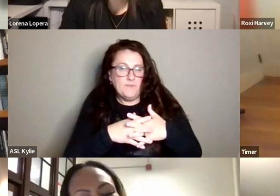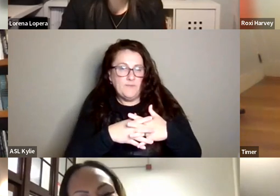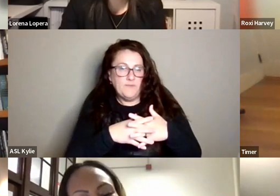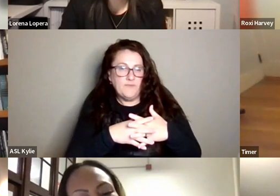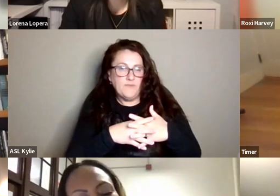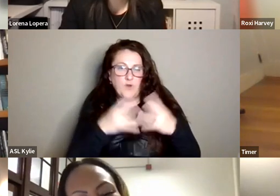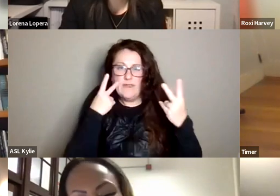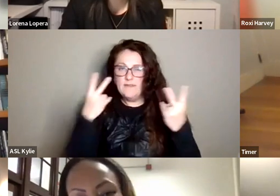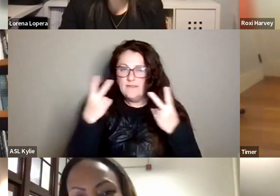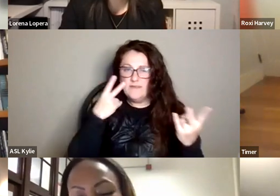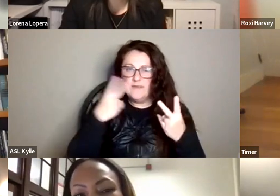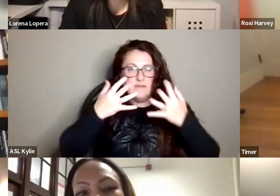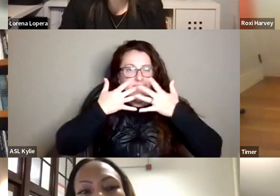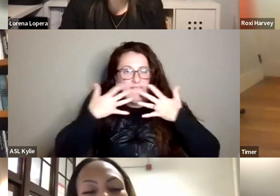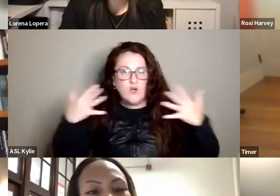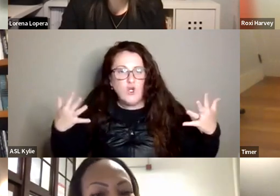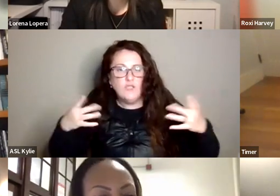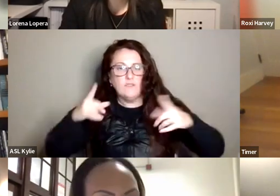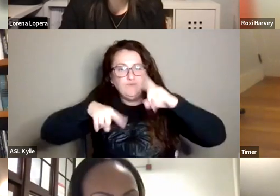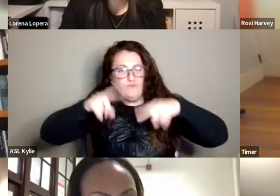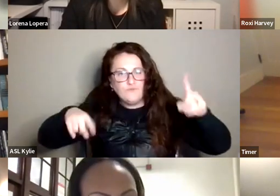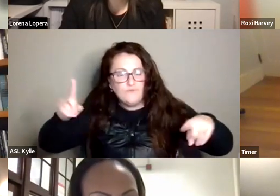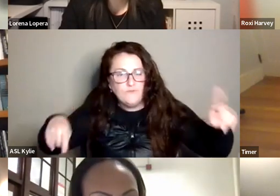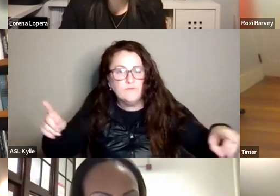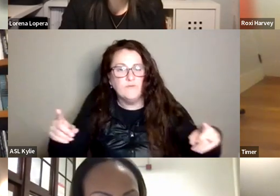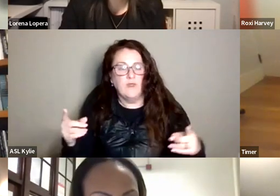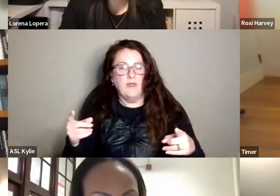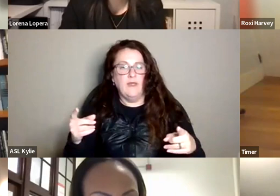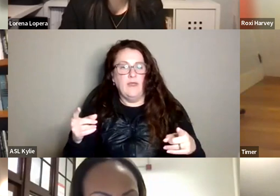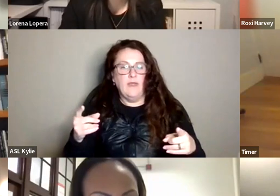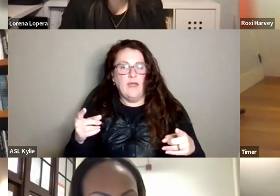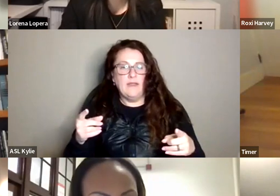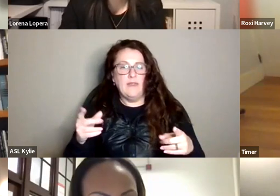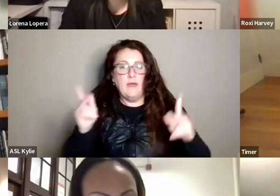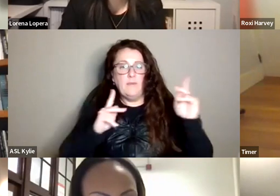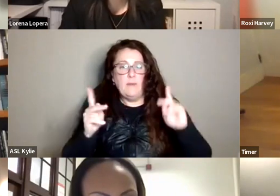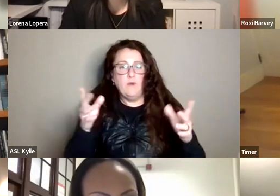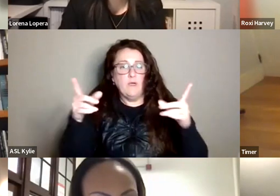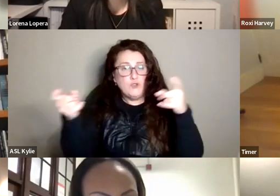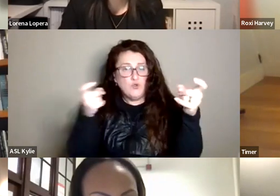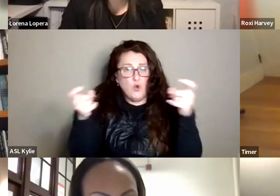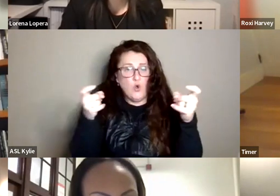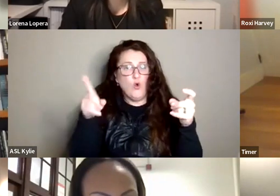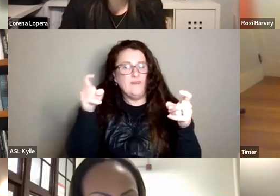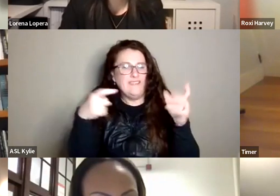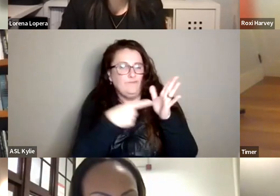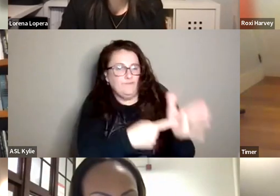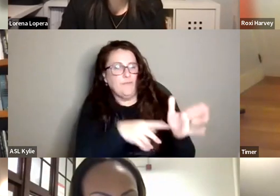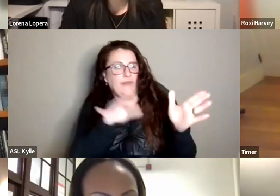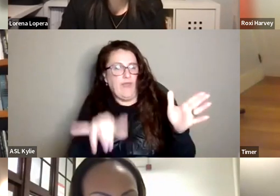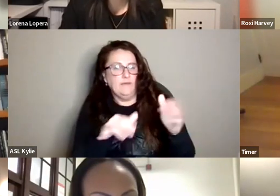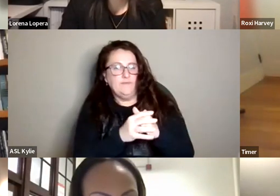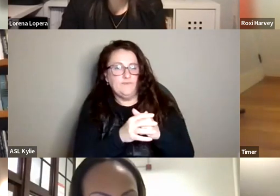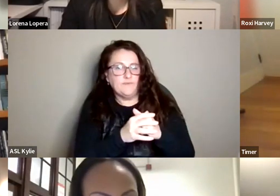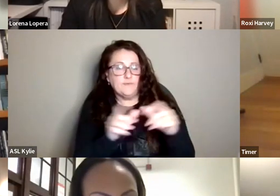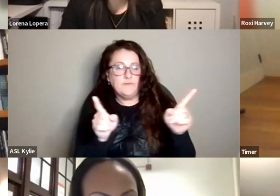reflective of a wide range of diversity, and the powers that be in our administration also need to reflect that. I also